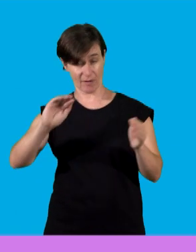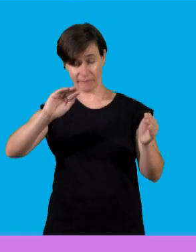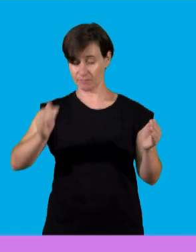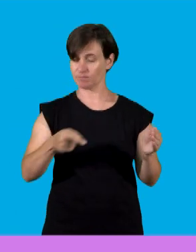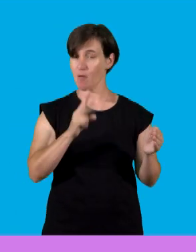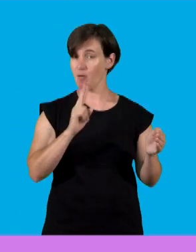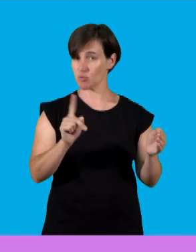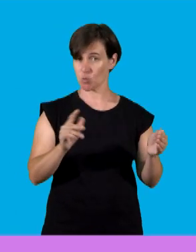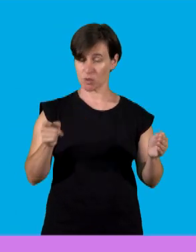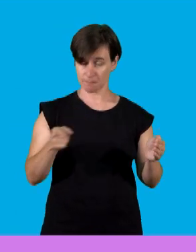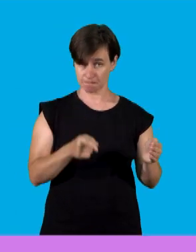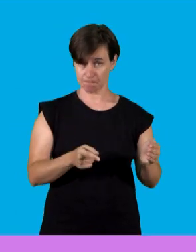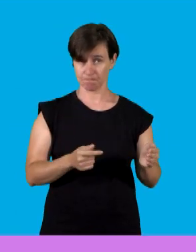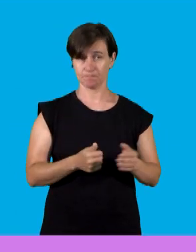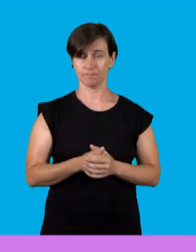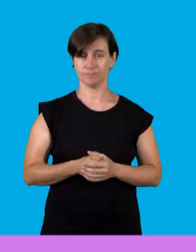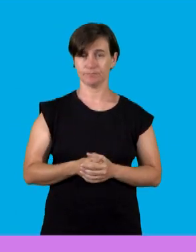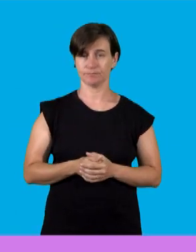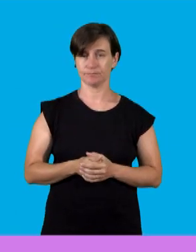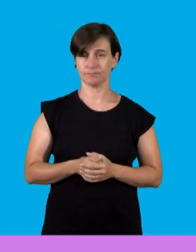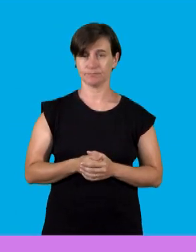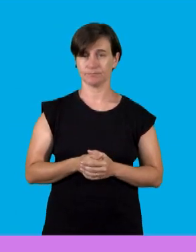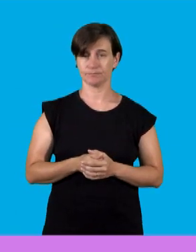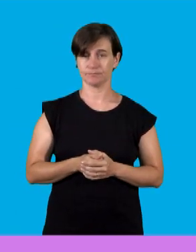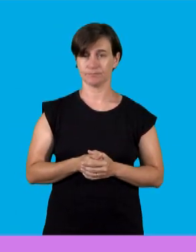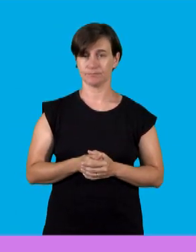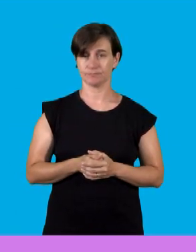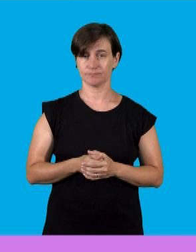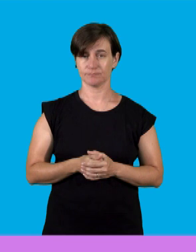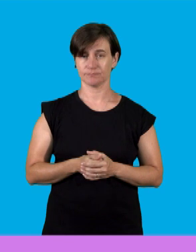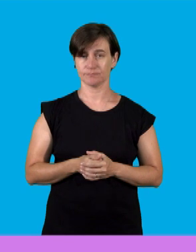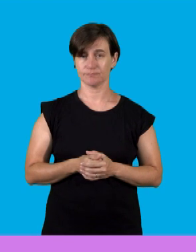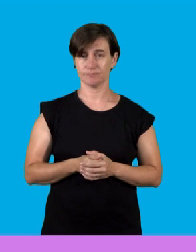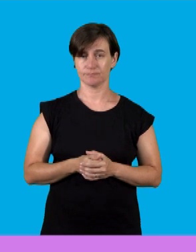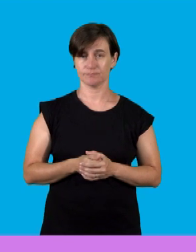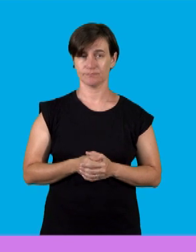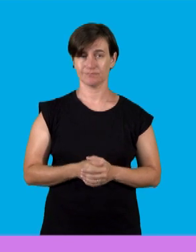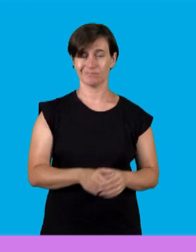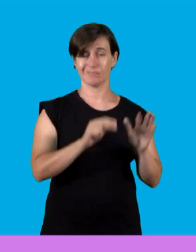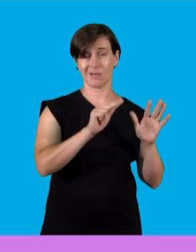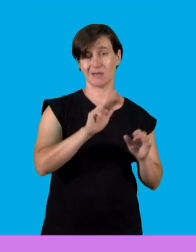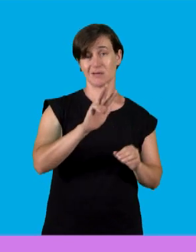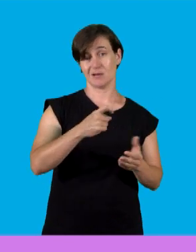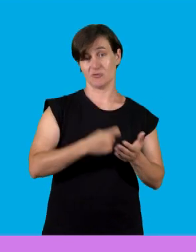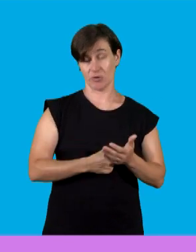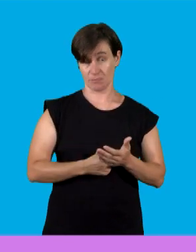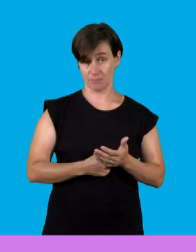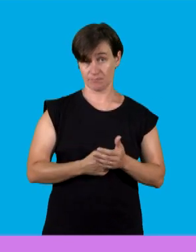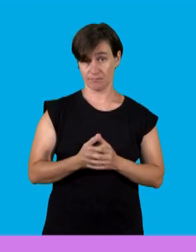17.95 multiplied by 5. This will give us a total of 89